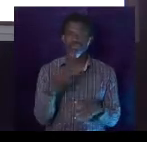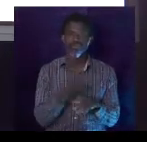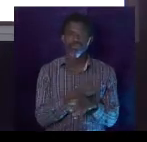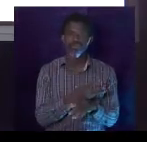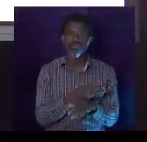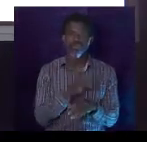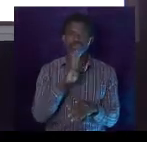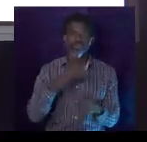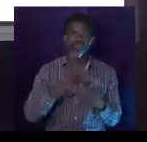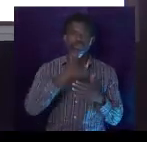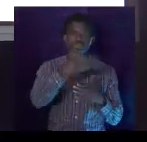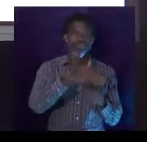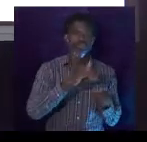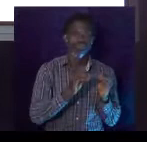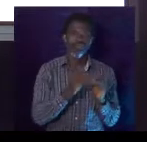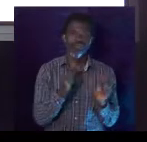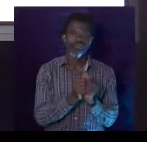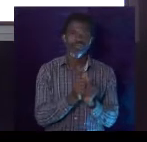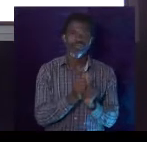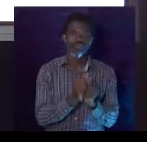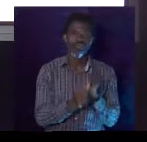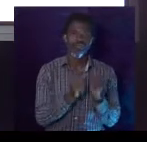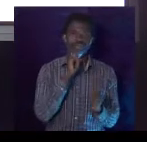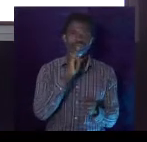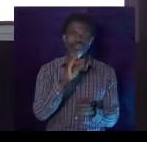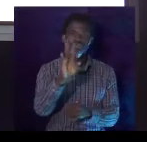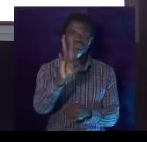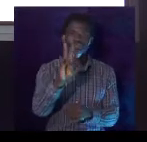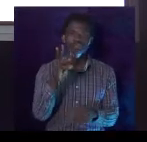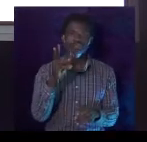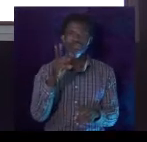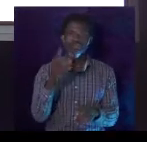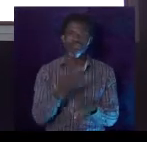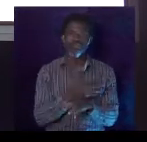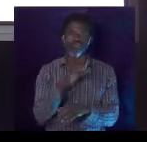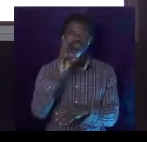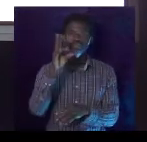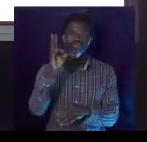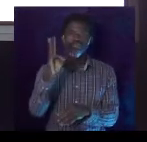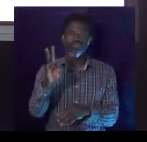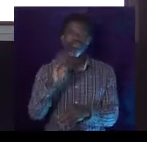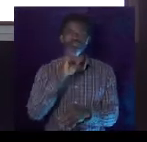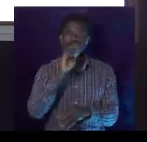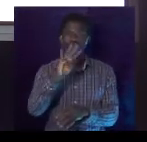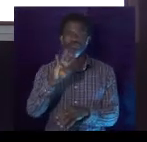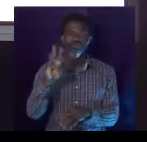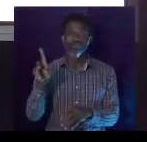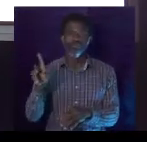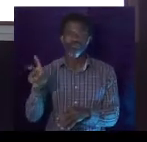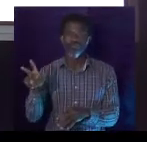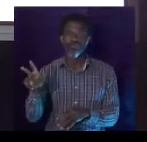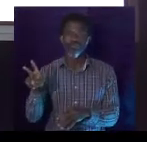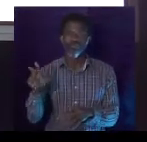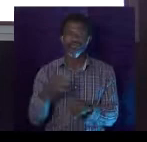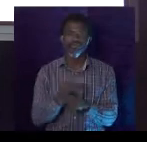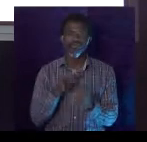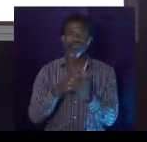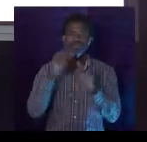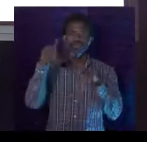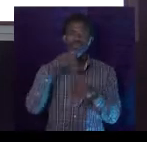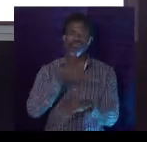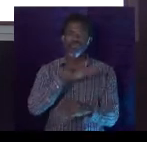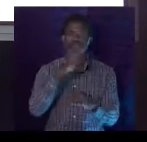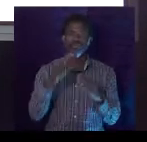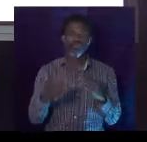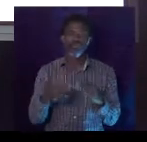Leave the 5, bring the 6, and multiply 6 by the next number, which is 7. 6 times 7 is 42. Take it up,